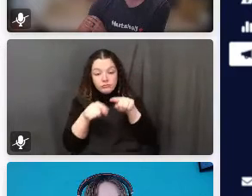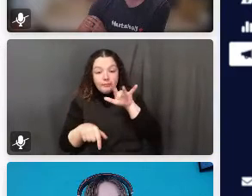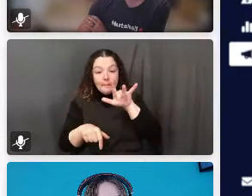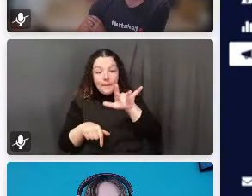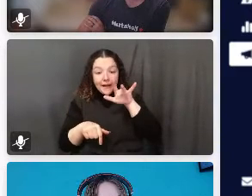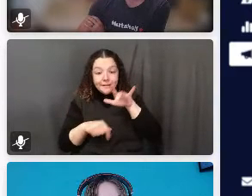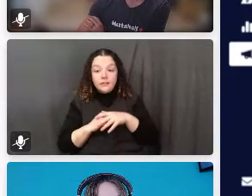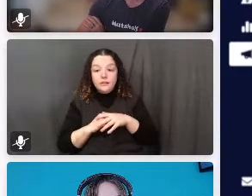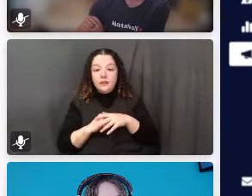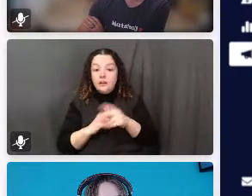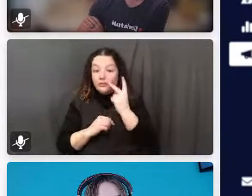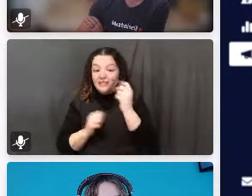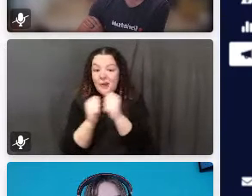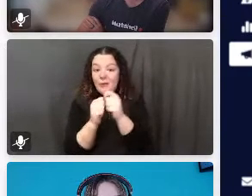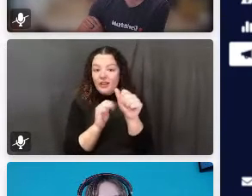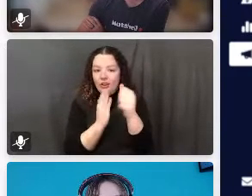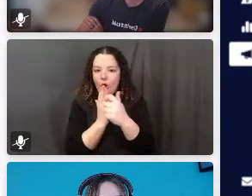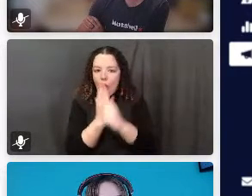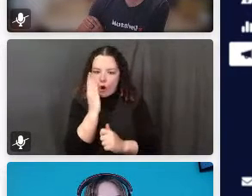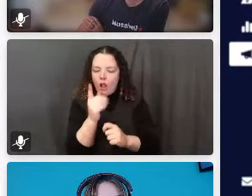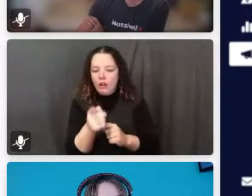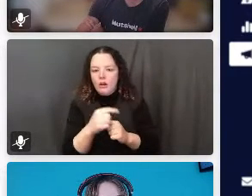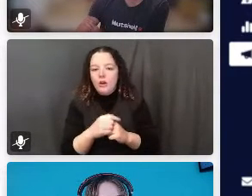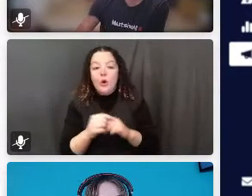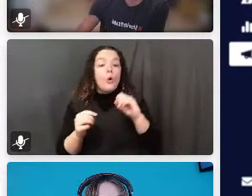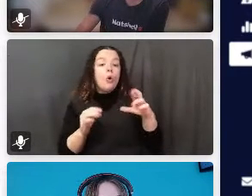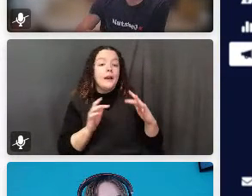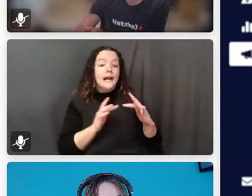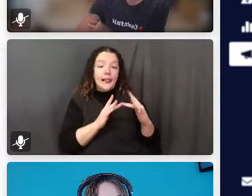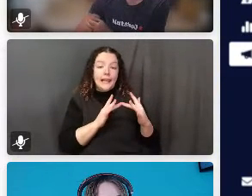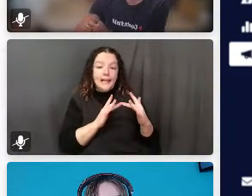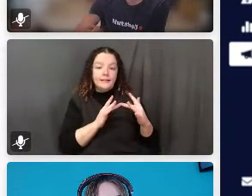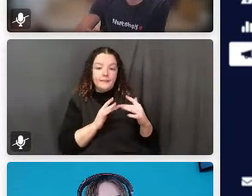article button, or it can also be a link within the text as well.